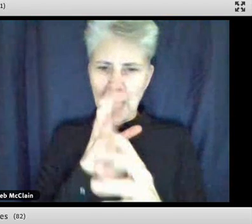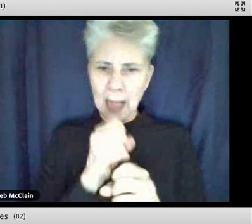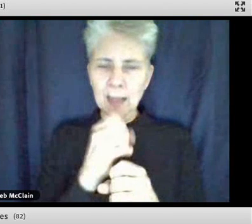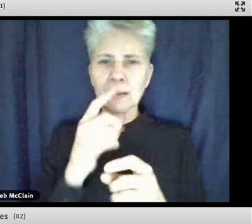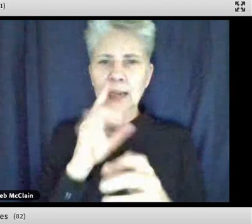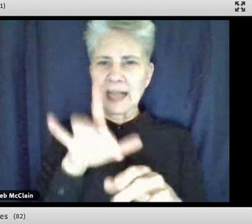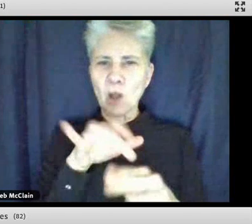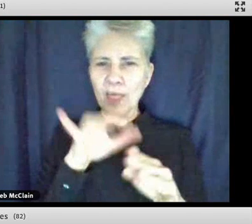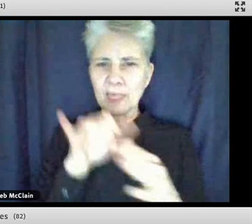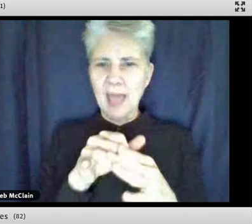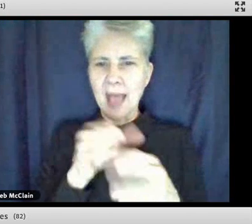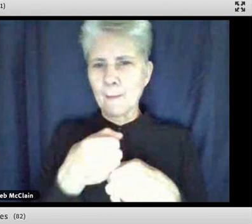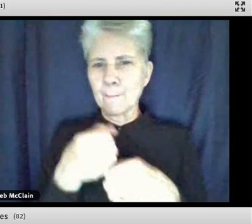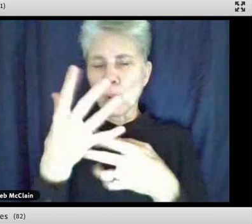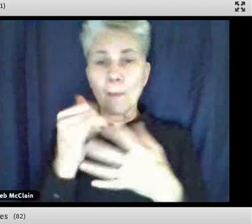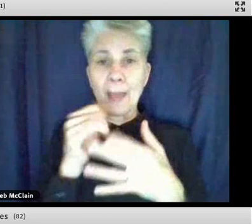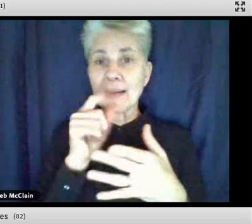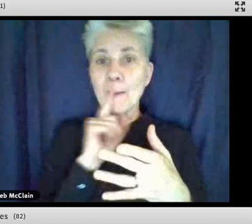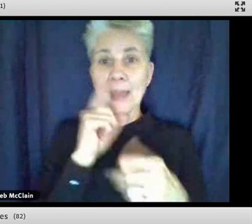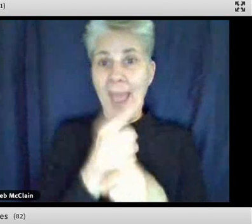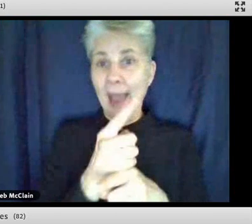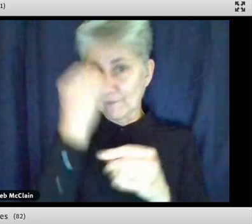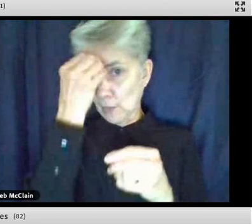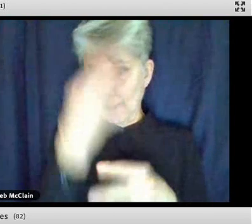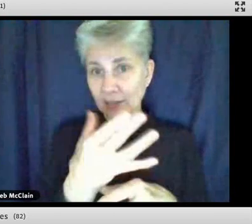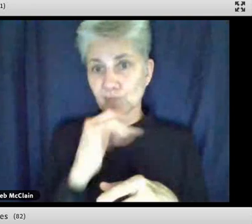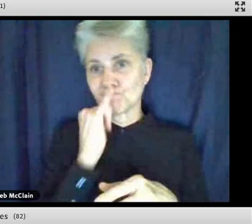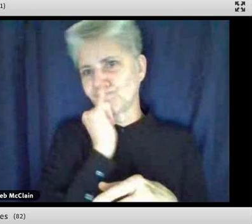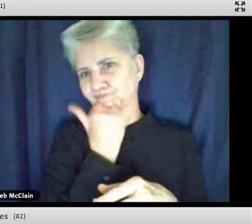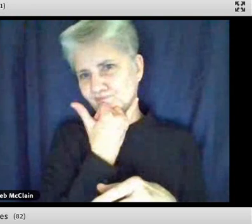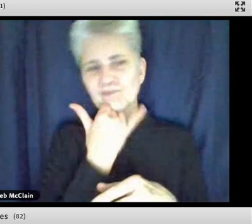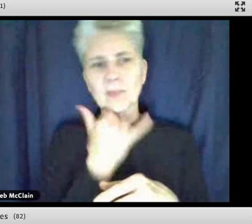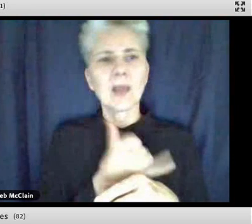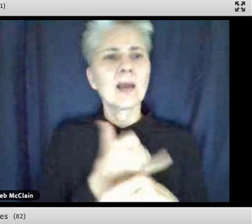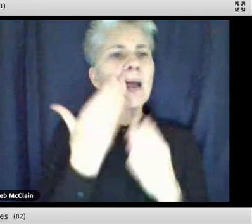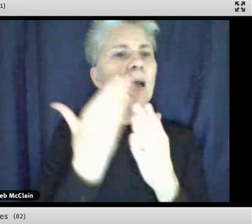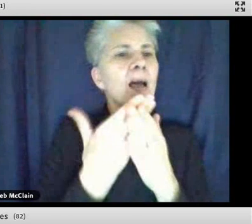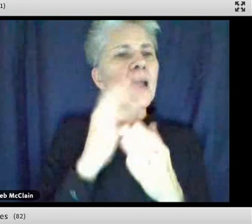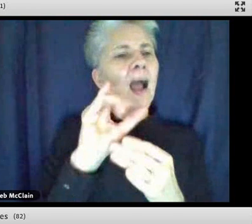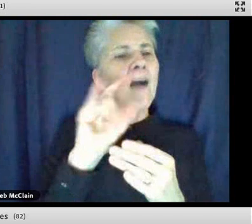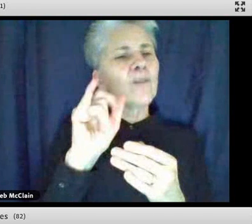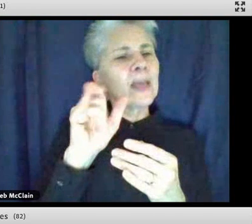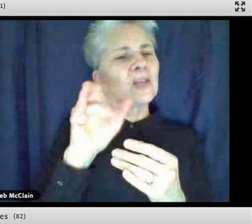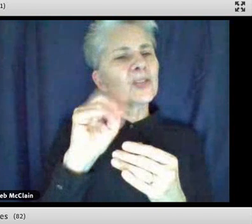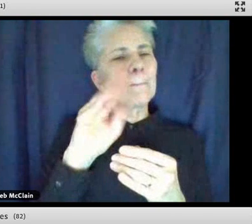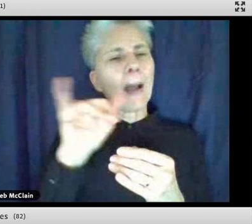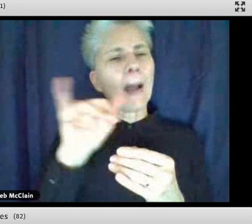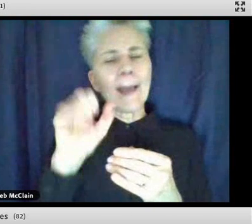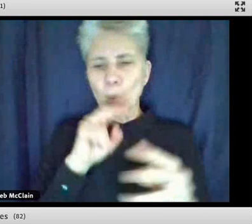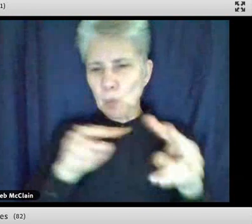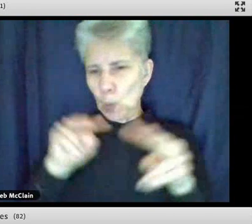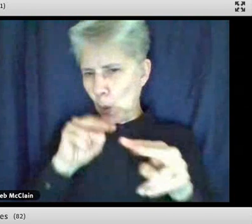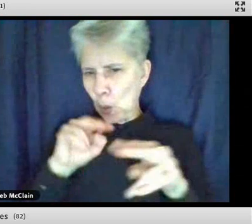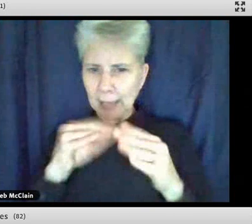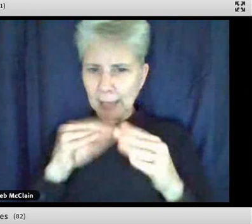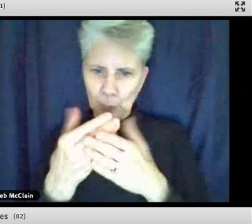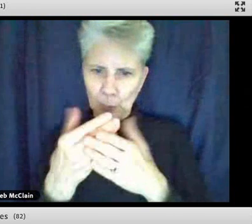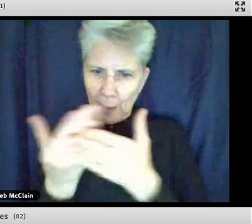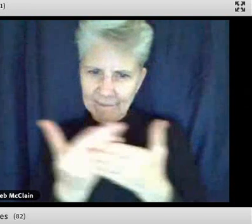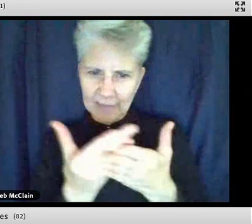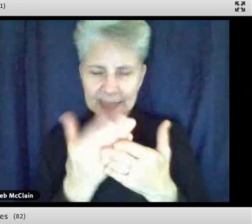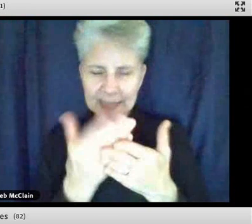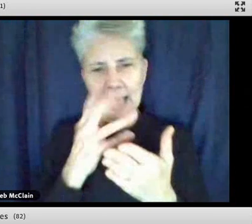web page and it may not be accurate information. Confirmation bias, when you look at new evidence and you